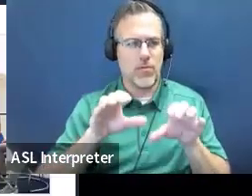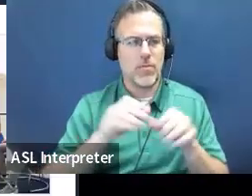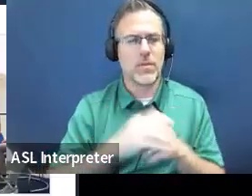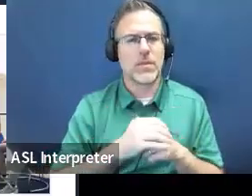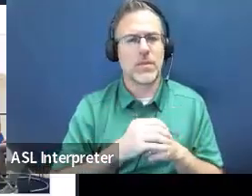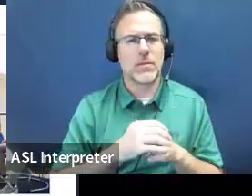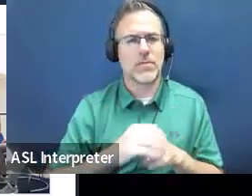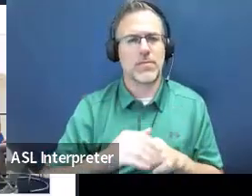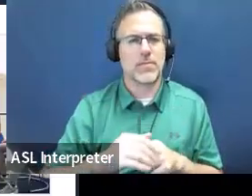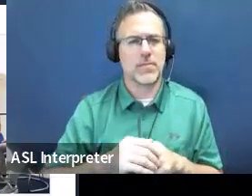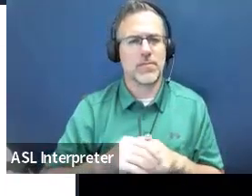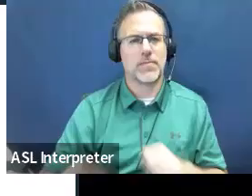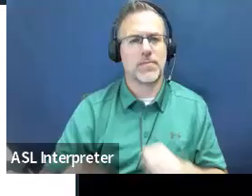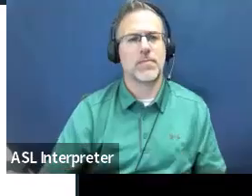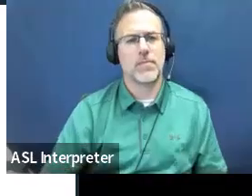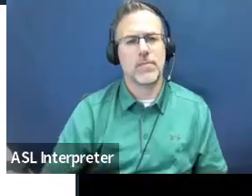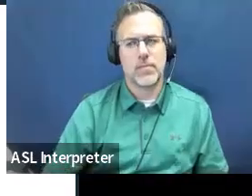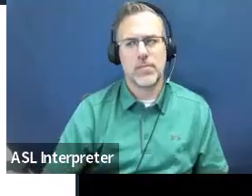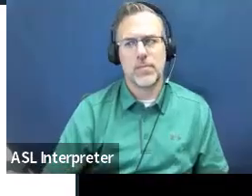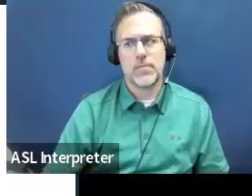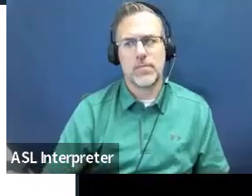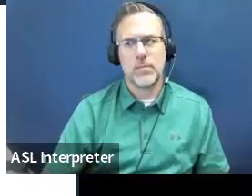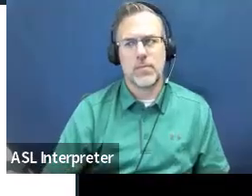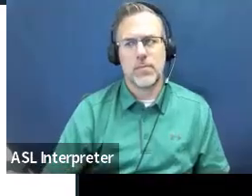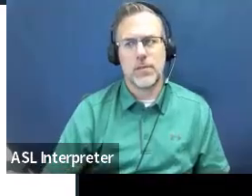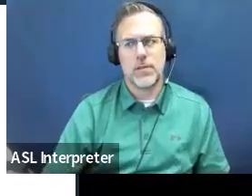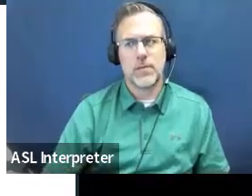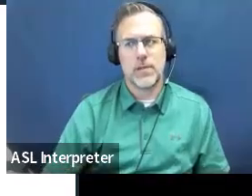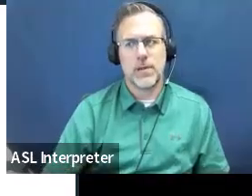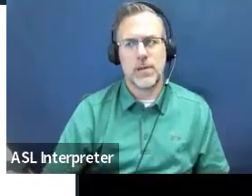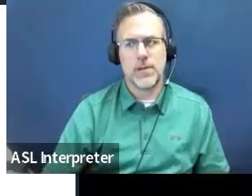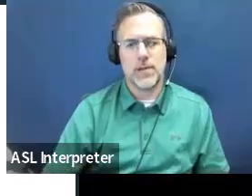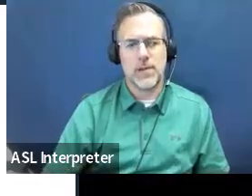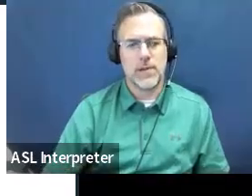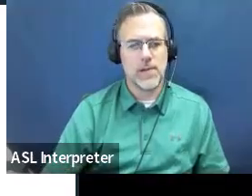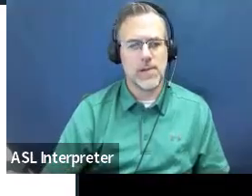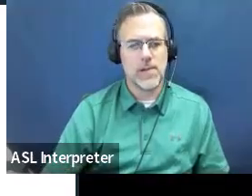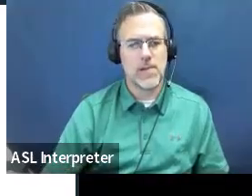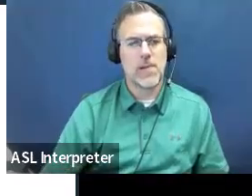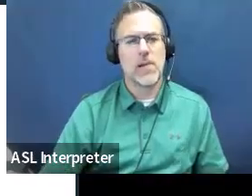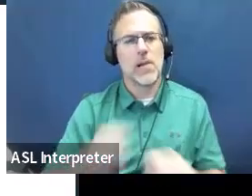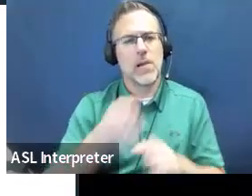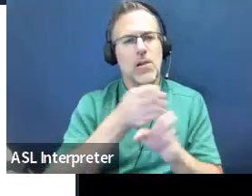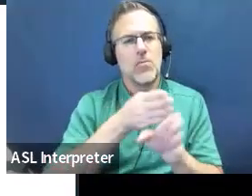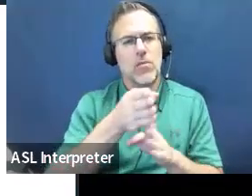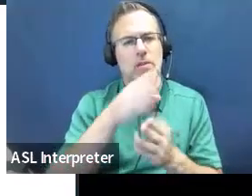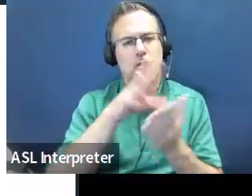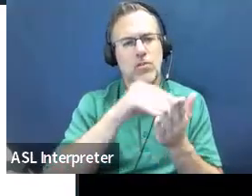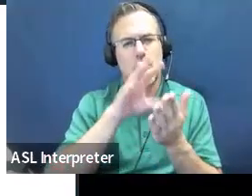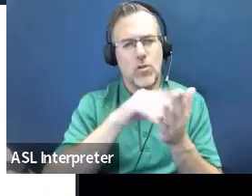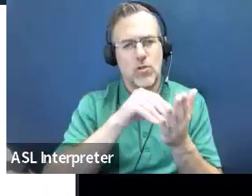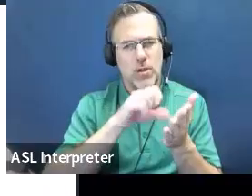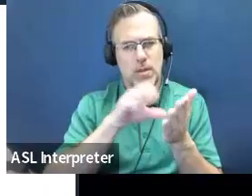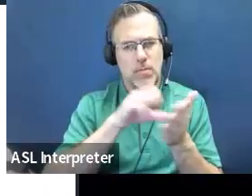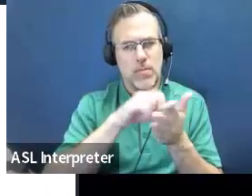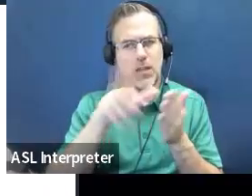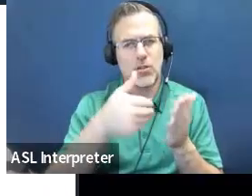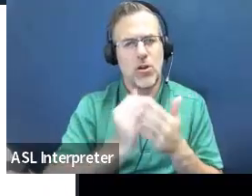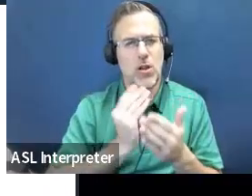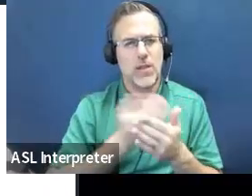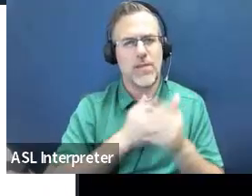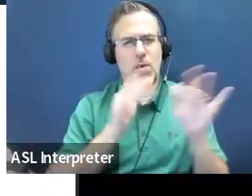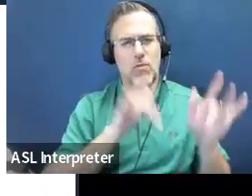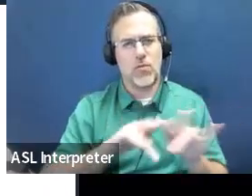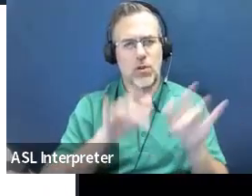at this resources page. This is our professional learning page where all of our recordings